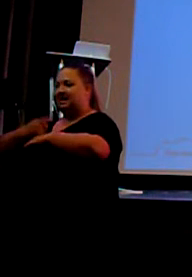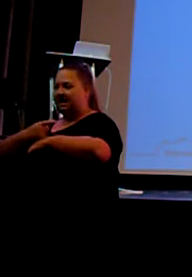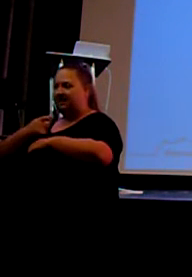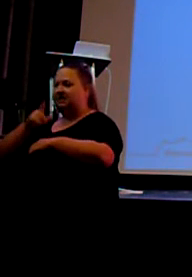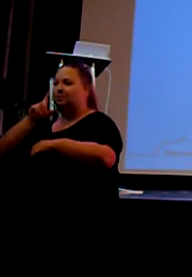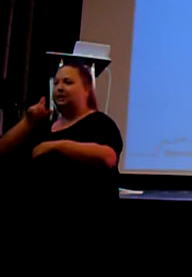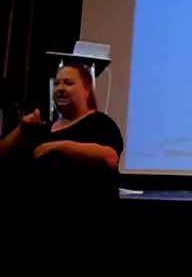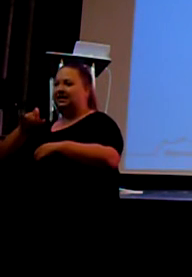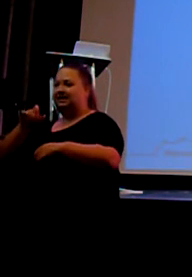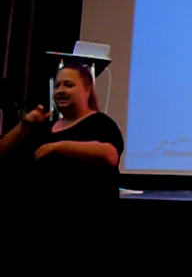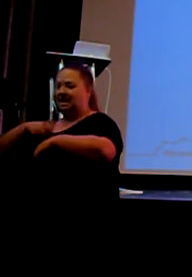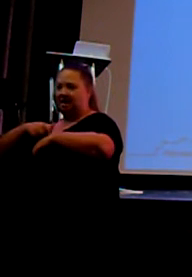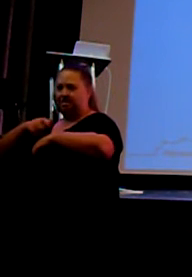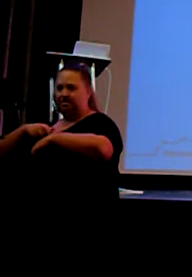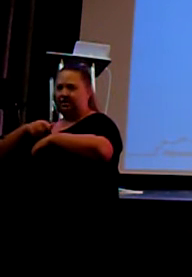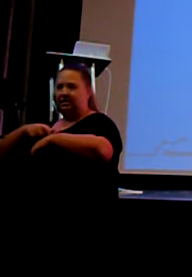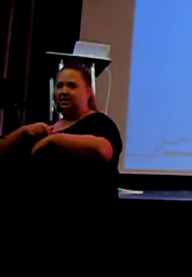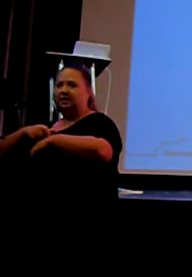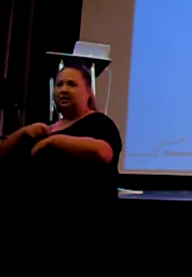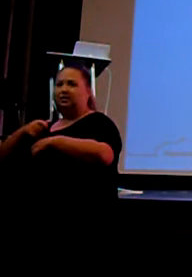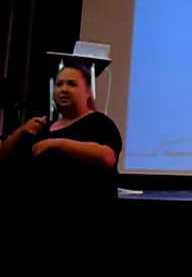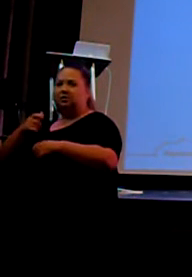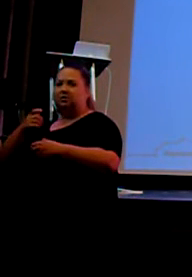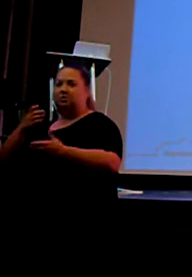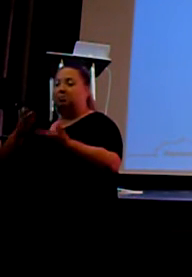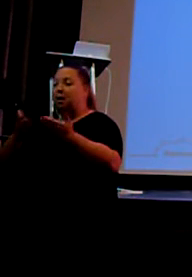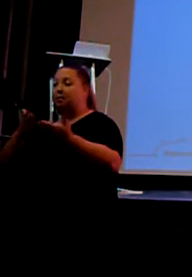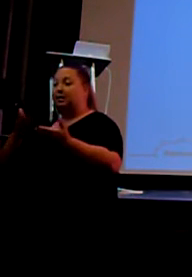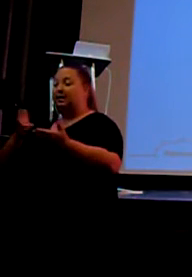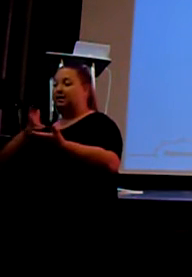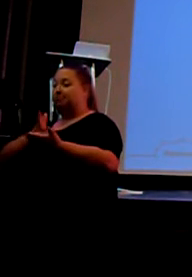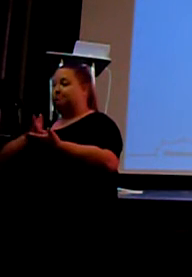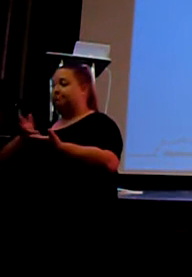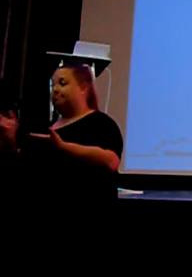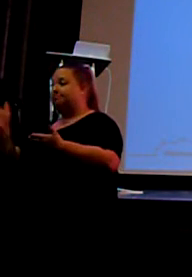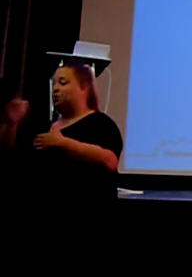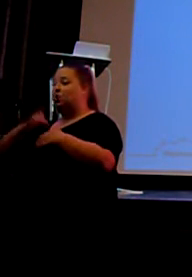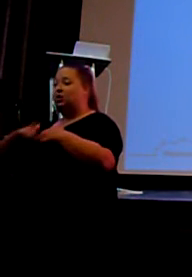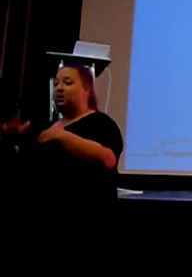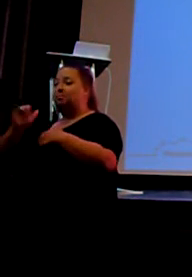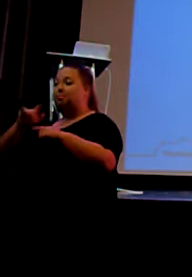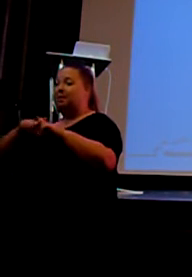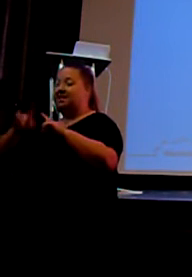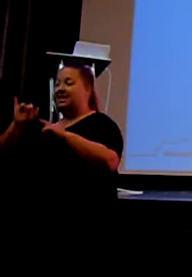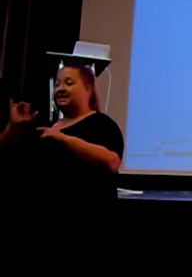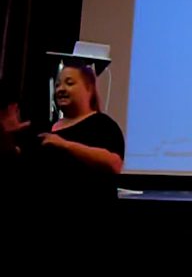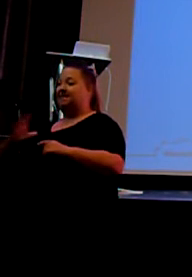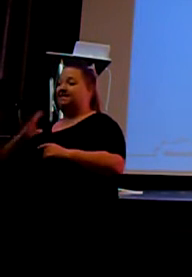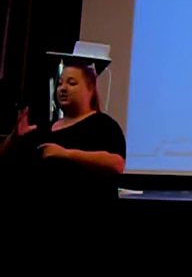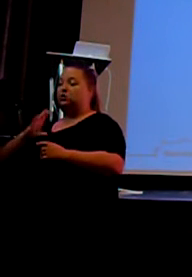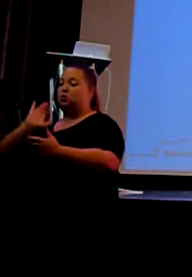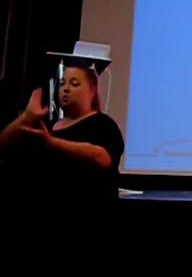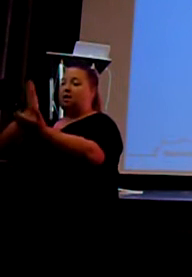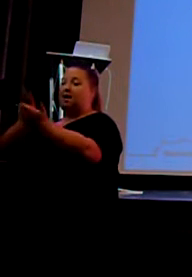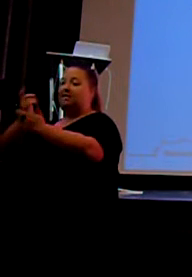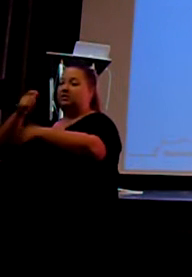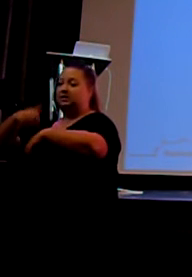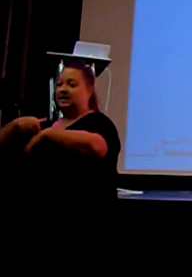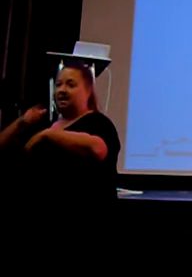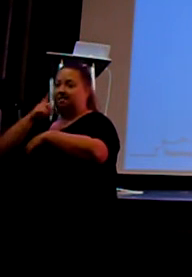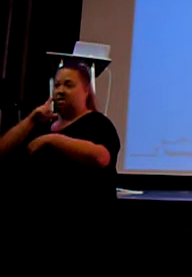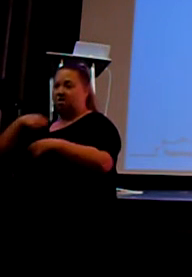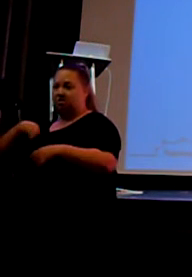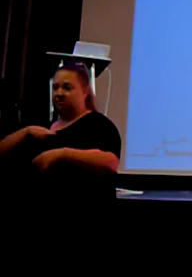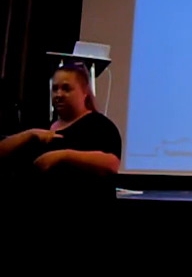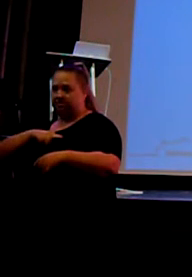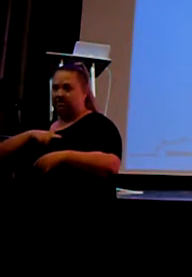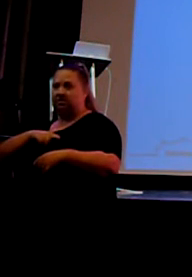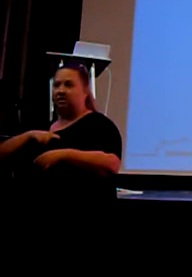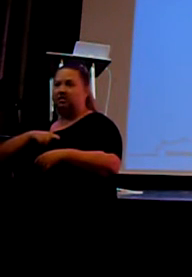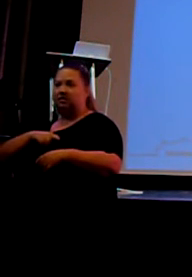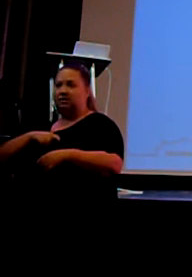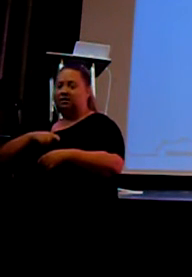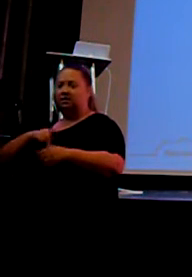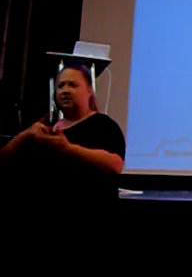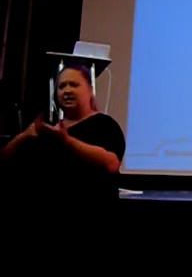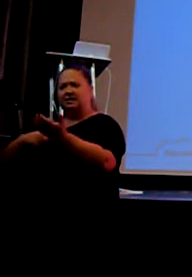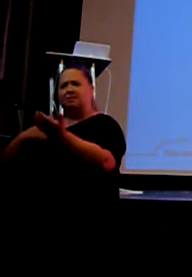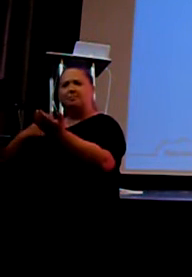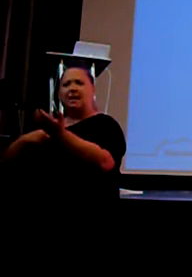and we're probably going to come in even earlier than that, but that is the official arrival time for us. Sometimes